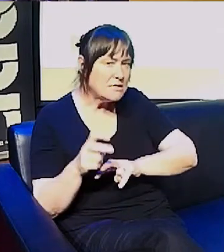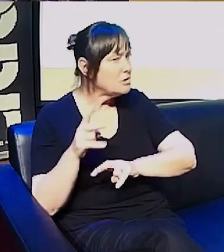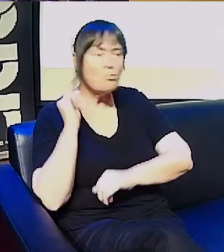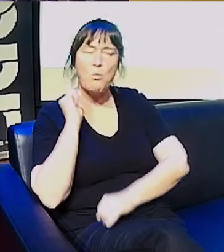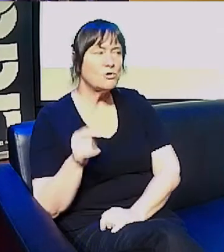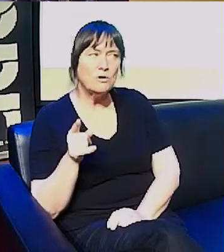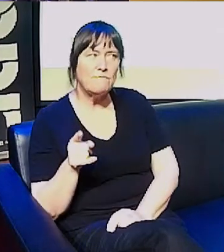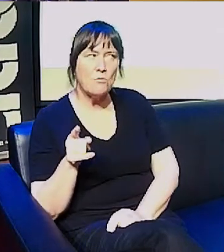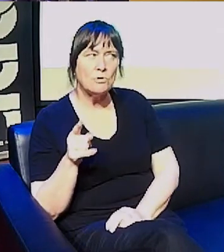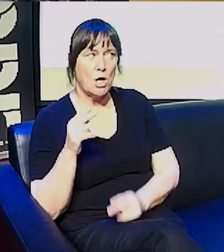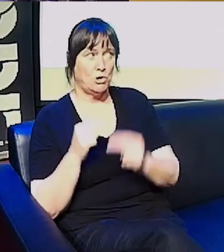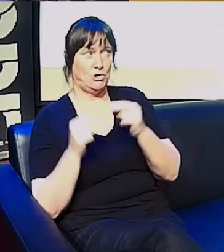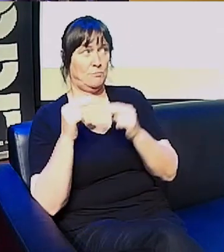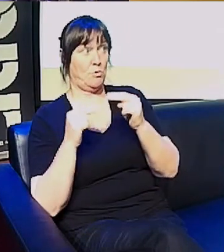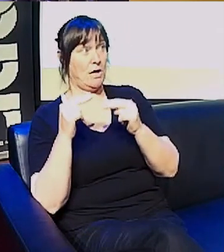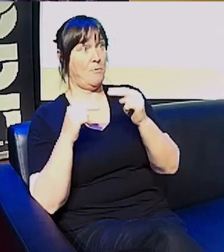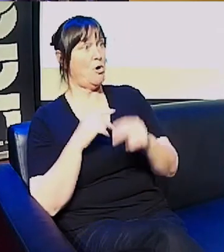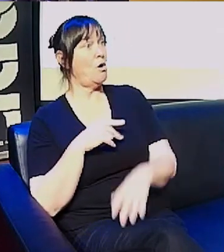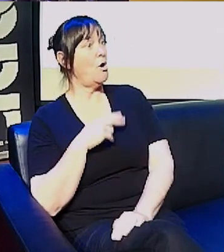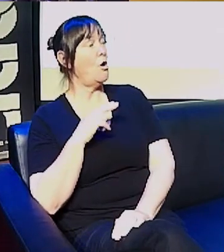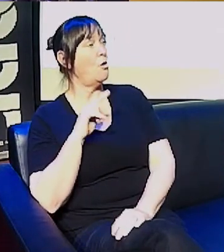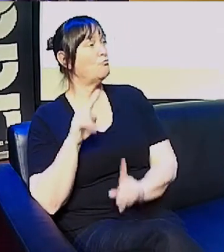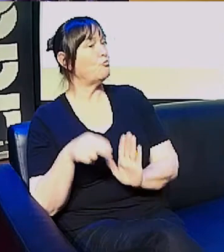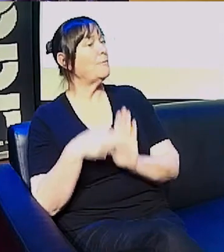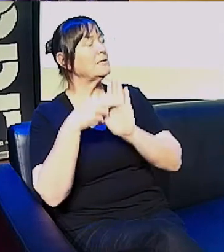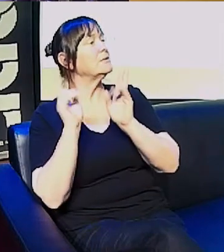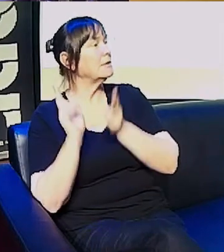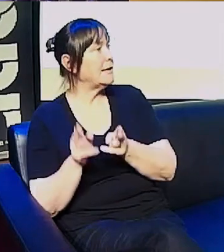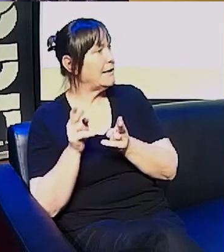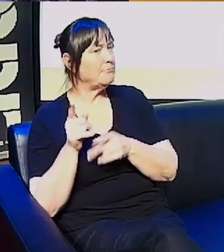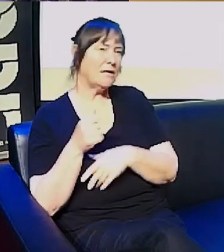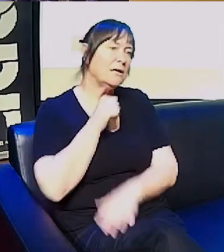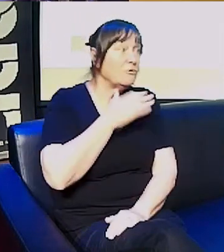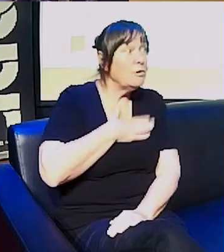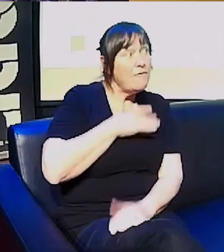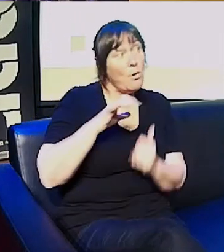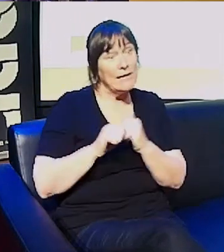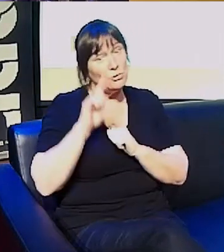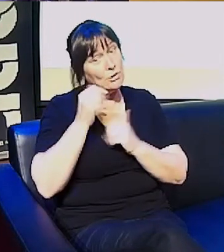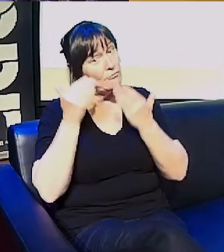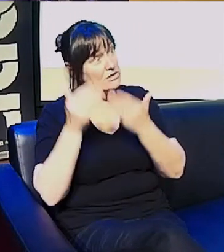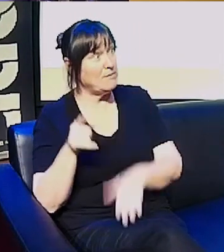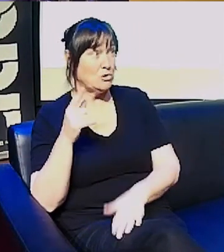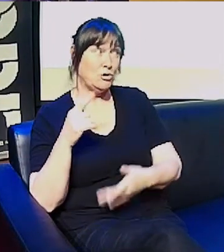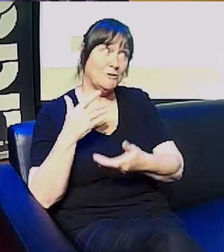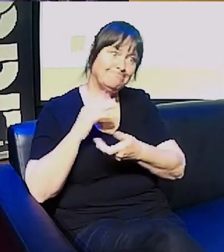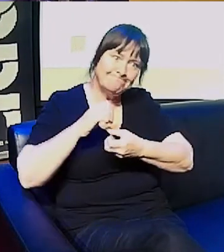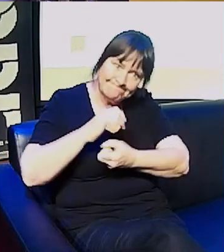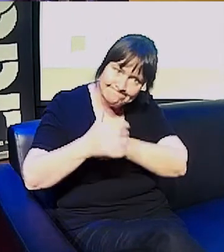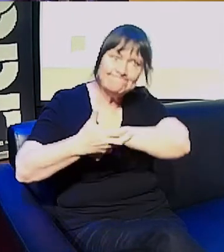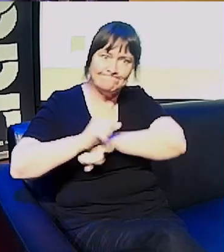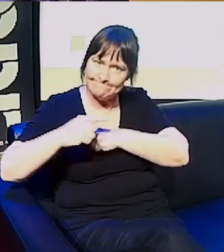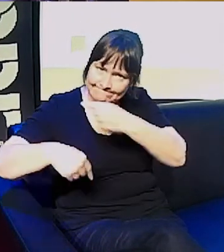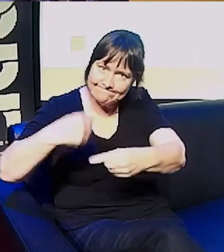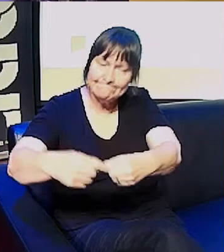way back up to the top, and I think there's something, whether you love her or hate her, that you can respect about that. Jimmy, have you got any quick question on the text? Just the same that I